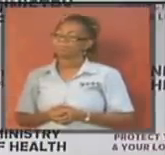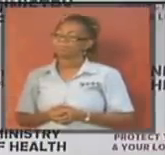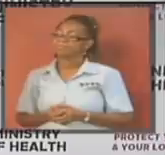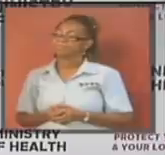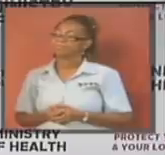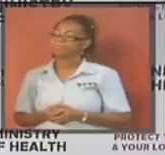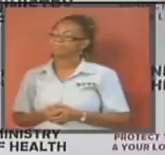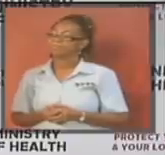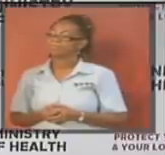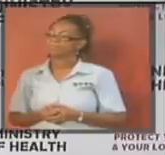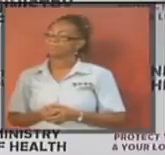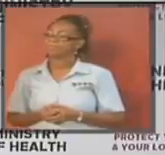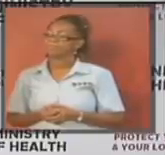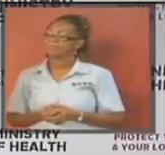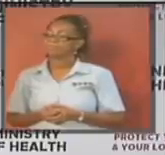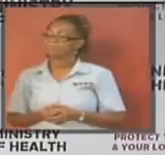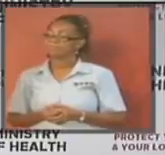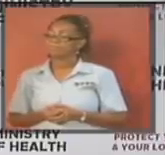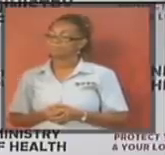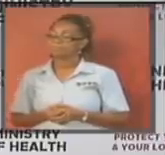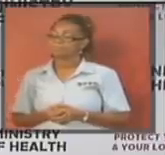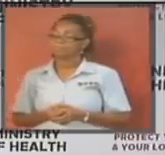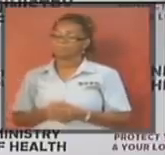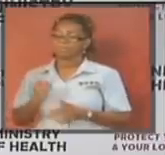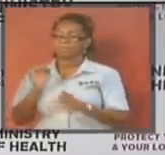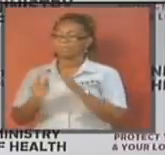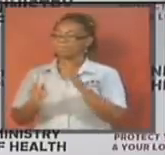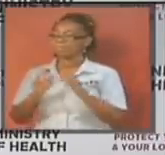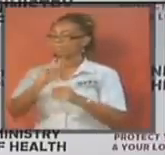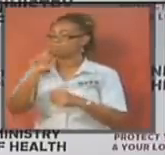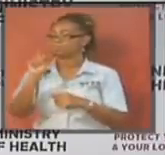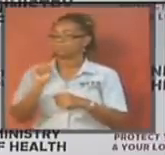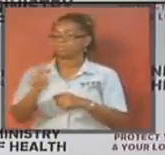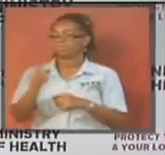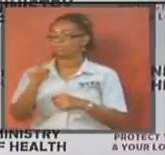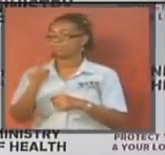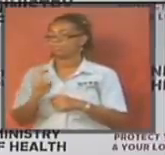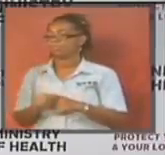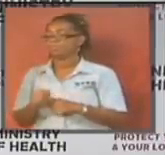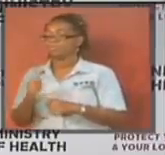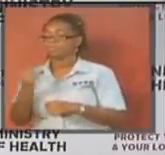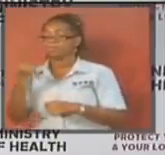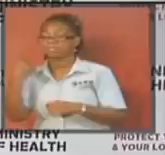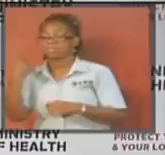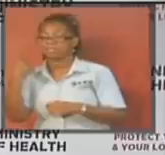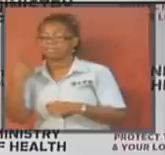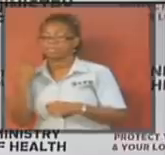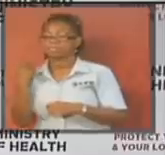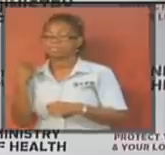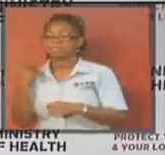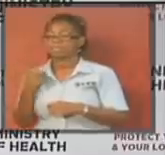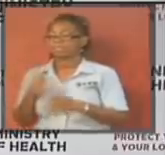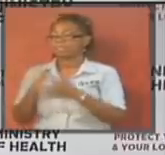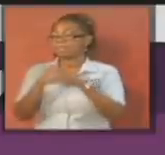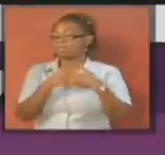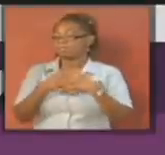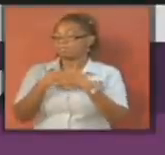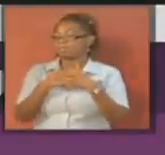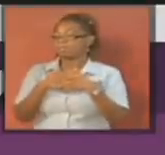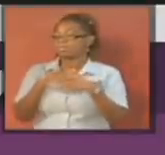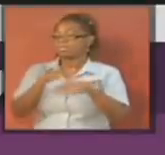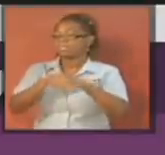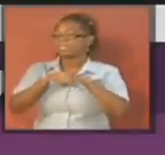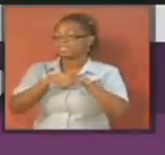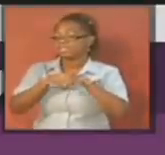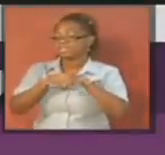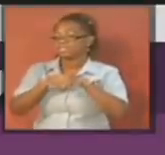Good morning again. My quick question is, recently the UK pledged a donation of 100 million AstraZeneca vaccines